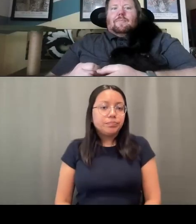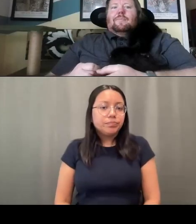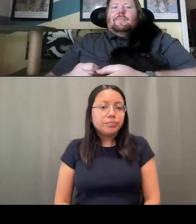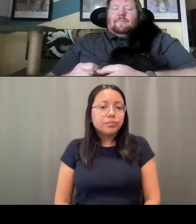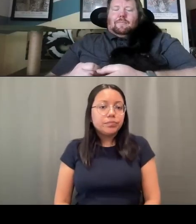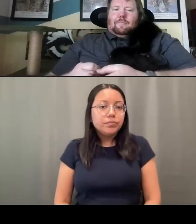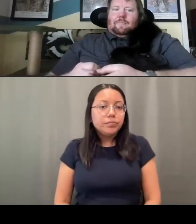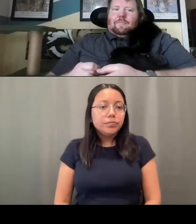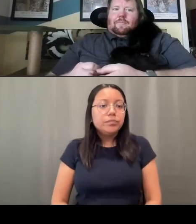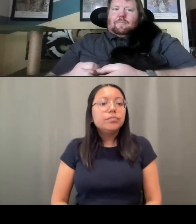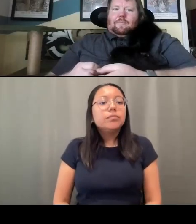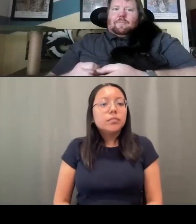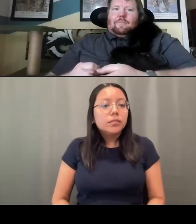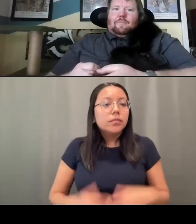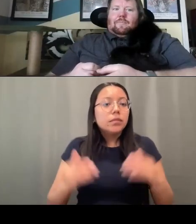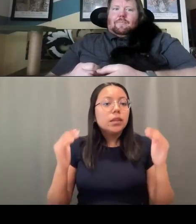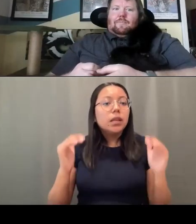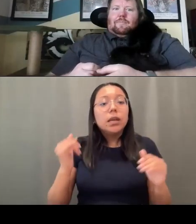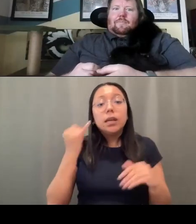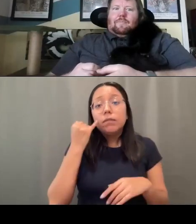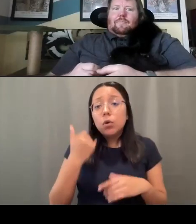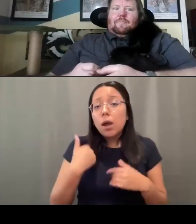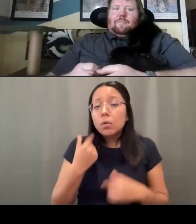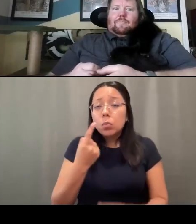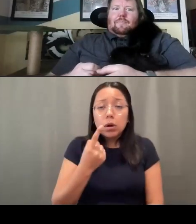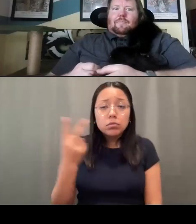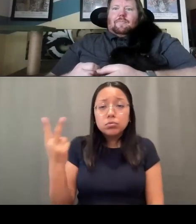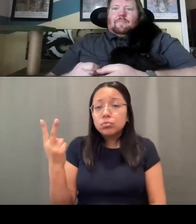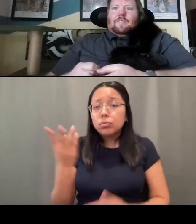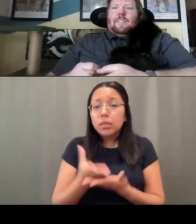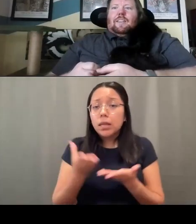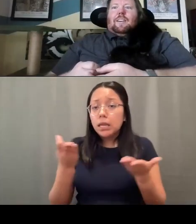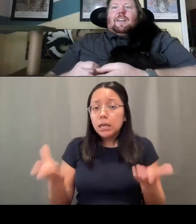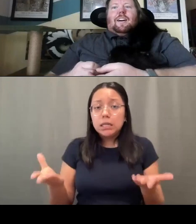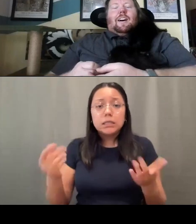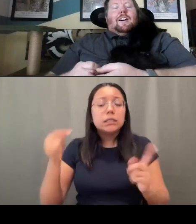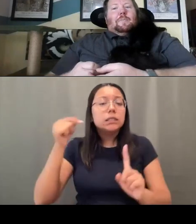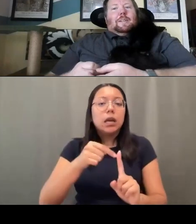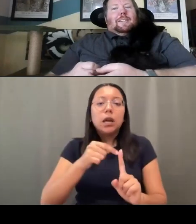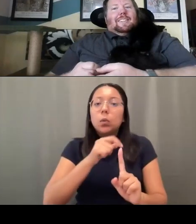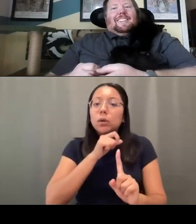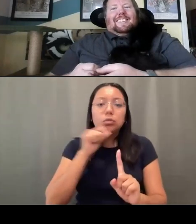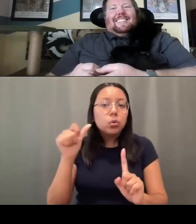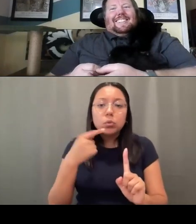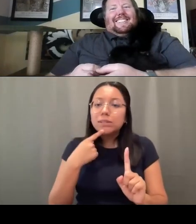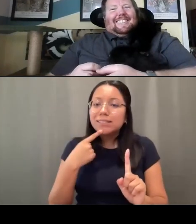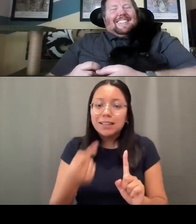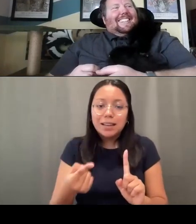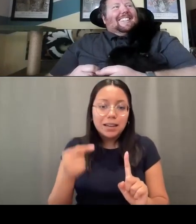say, these are the things not to do, not to say, what would Um, they